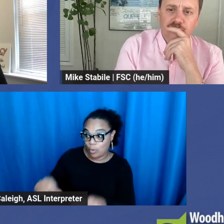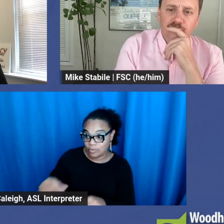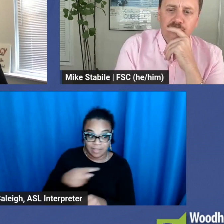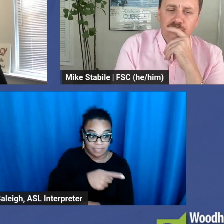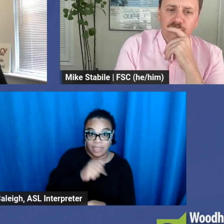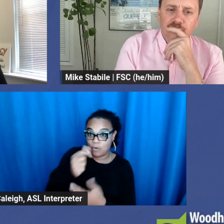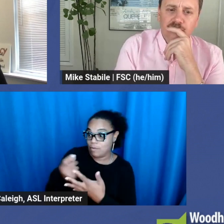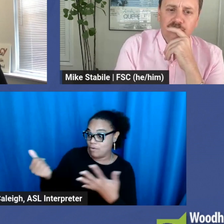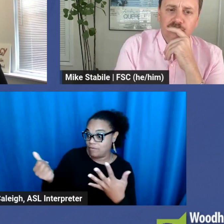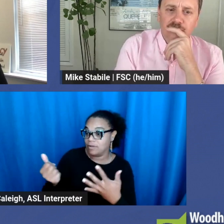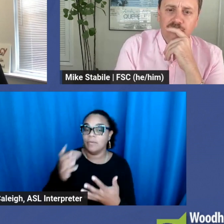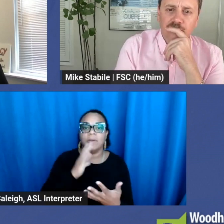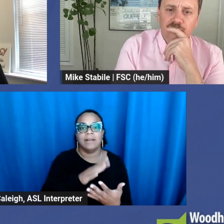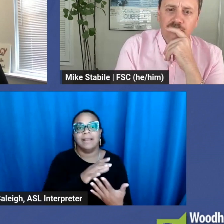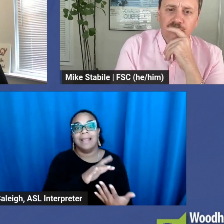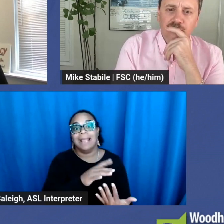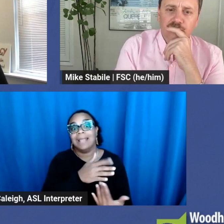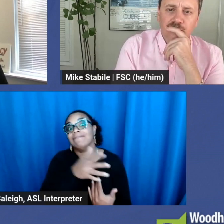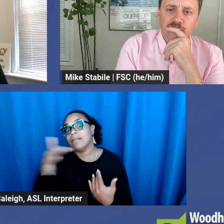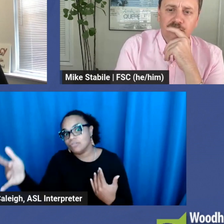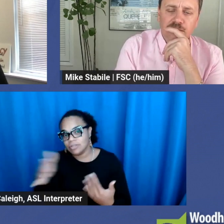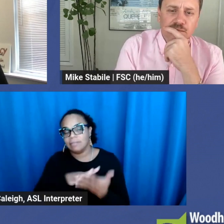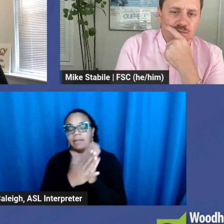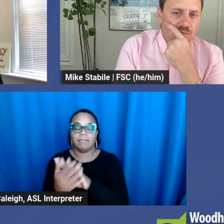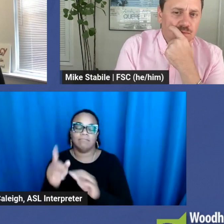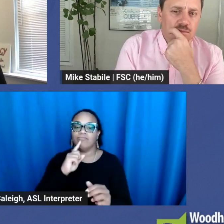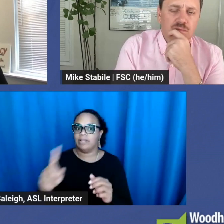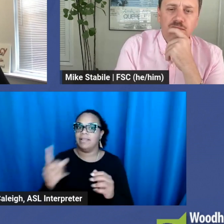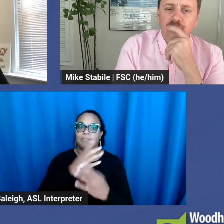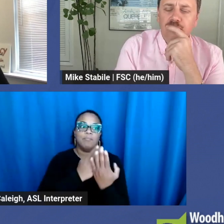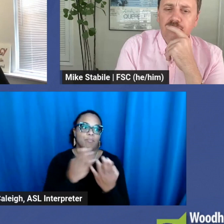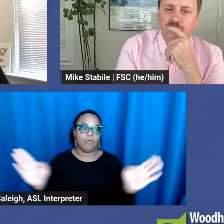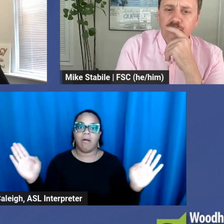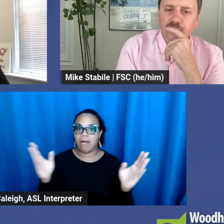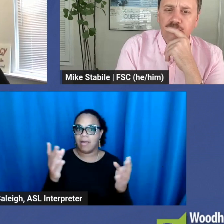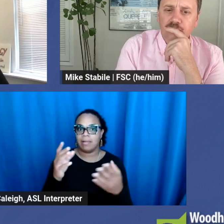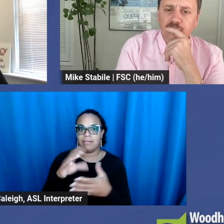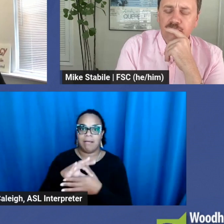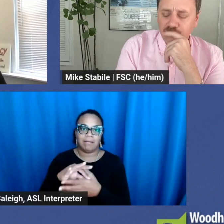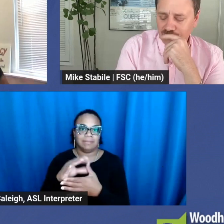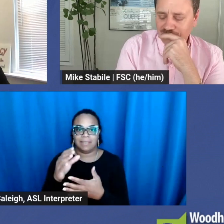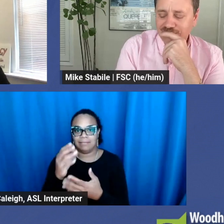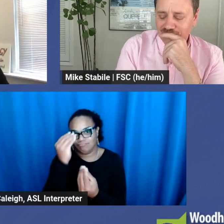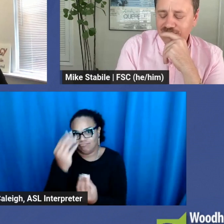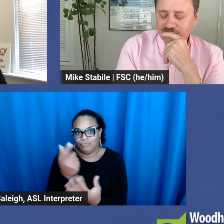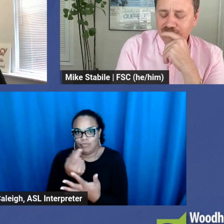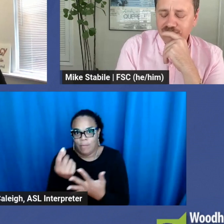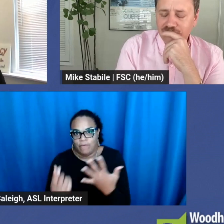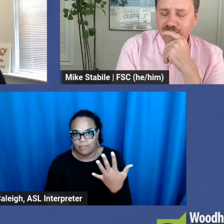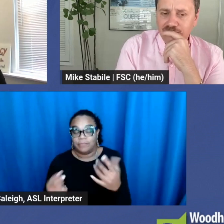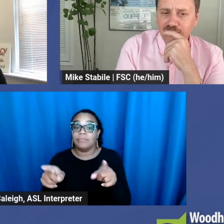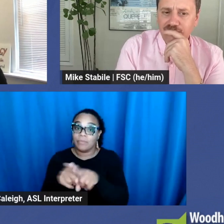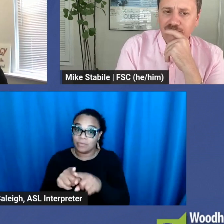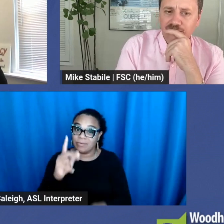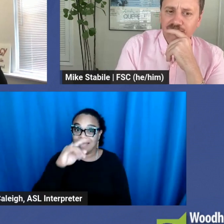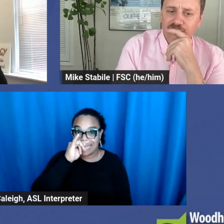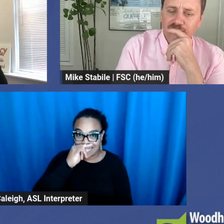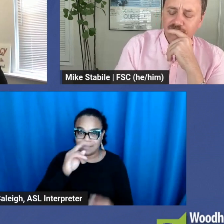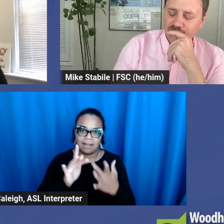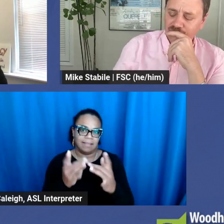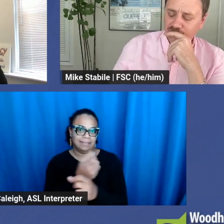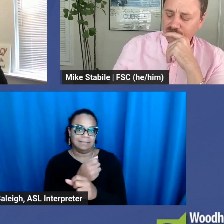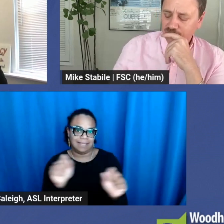content removal by online services. There's also the Kids Online Safety Act, which is continuing kind of the theme